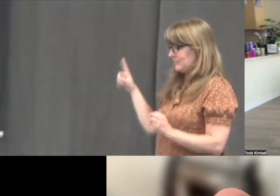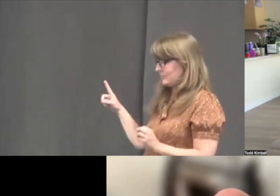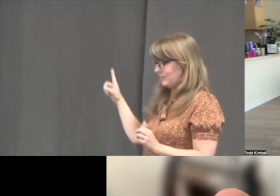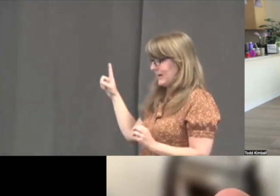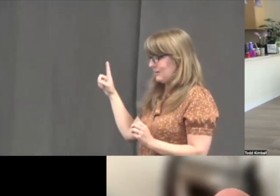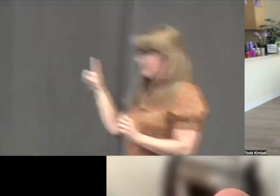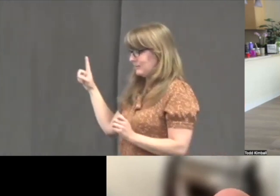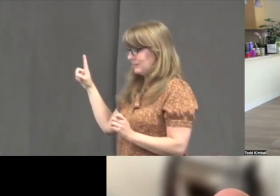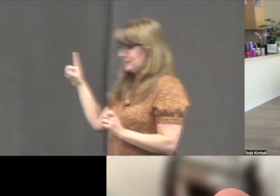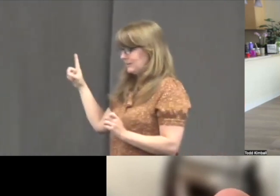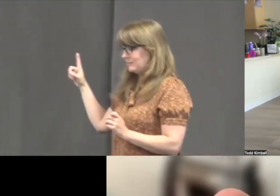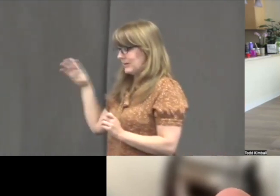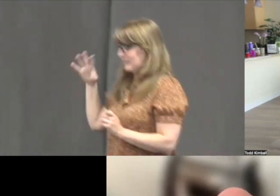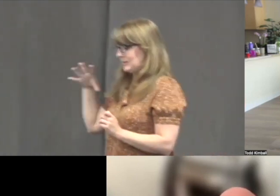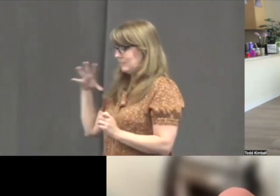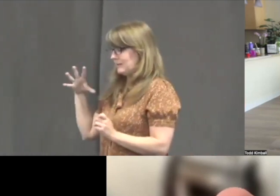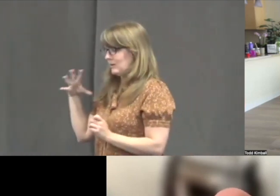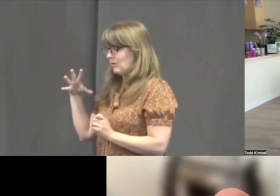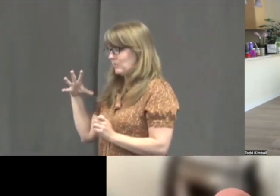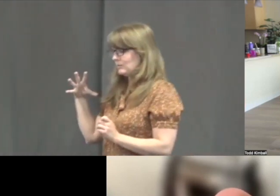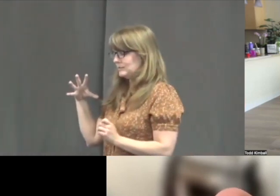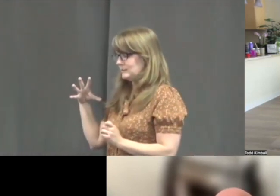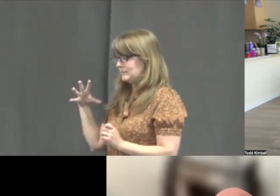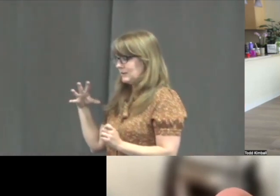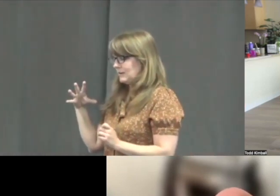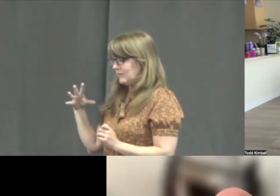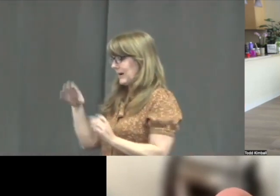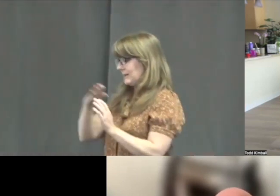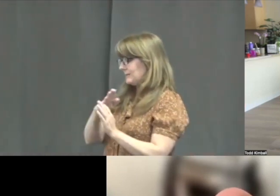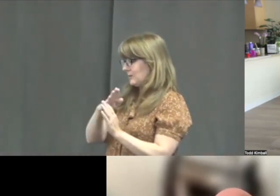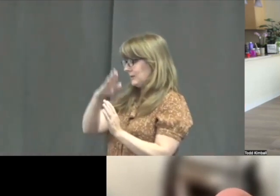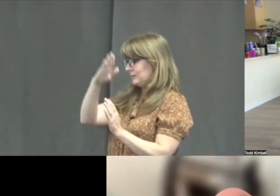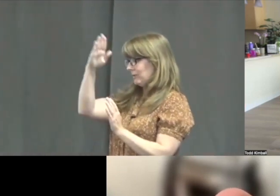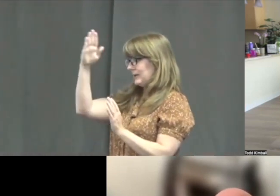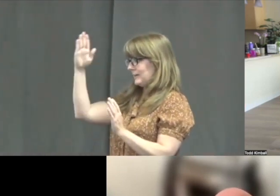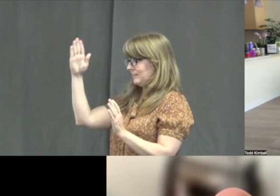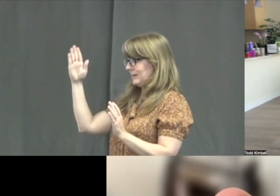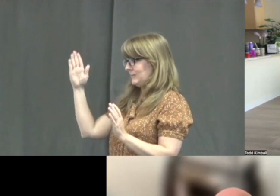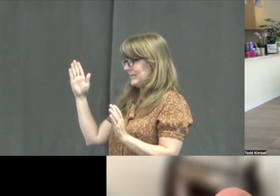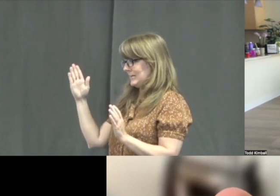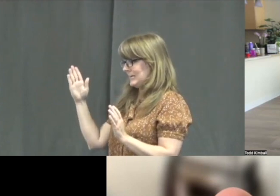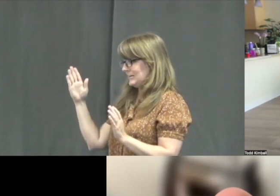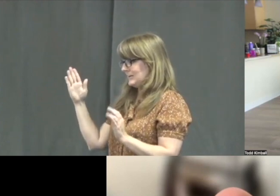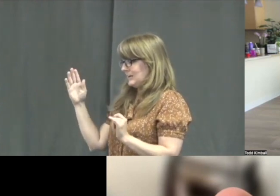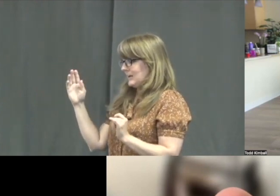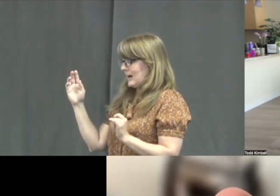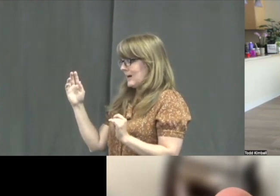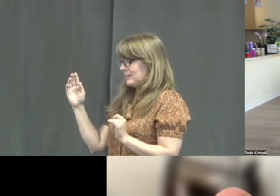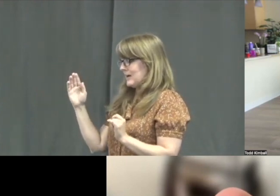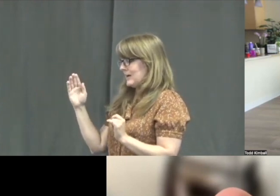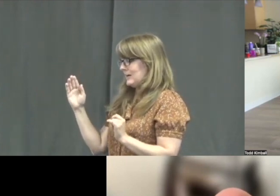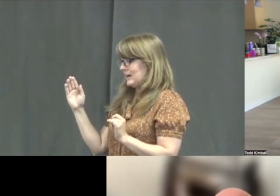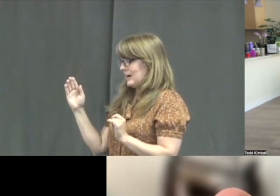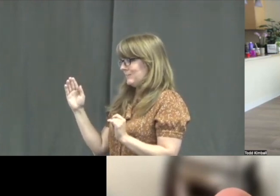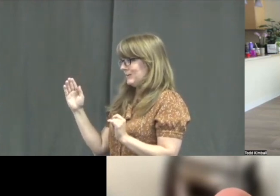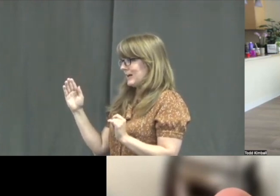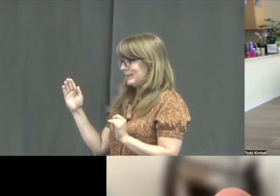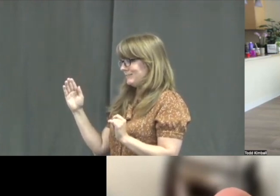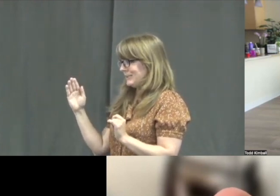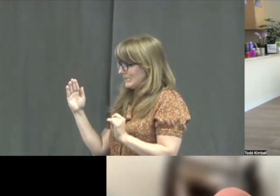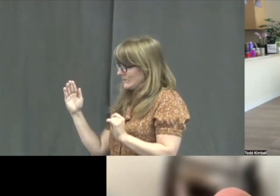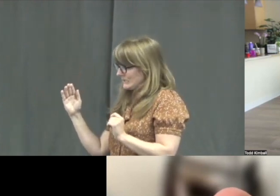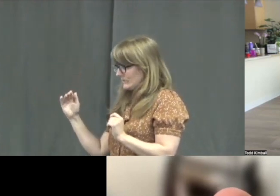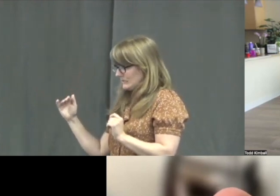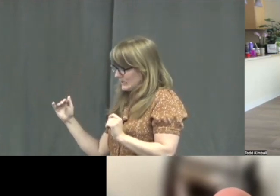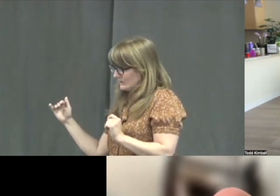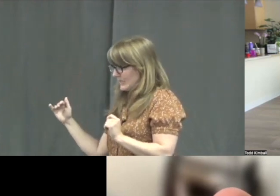peaks throughout. So I think if he holds, right, like so he'll do it at the very beginning, and then they'll kind of